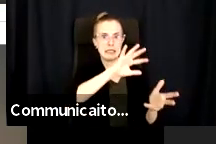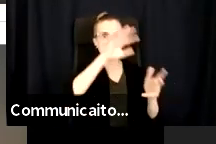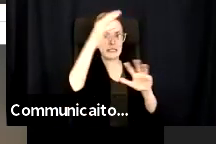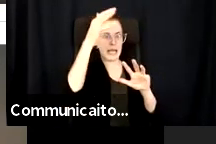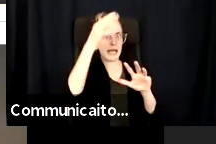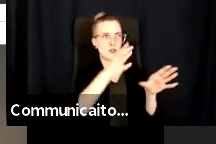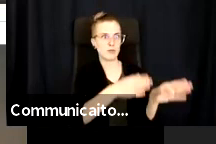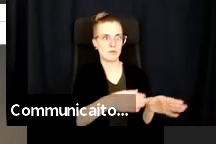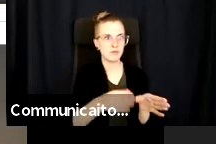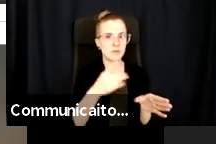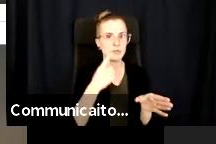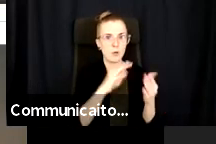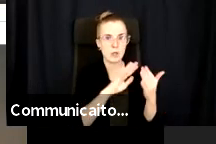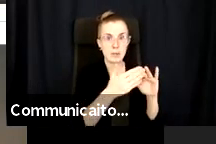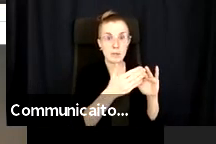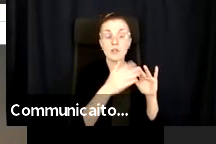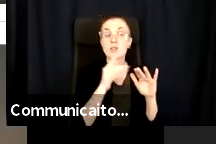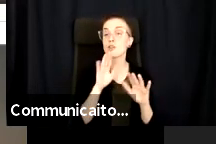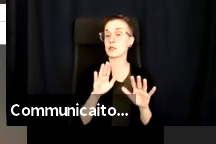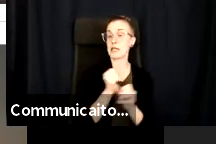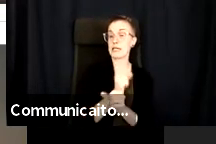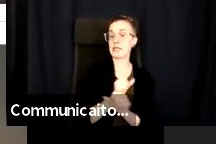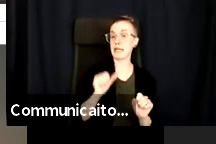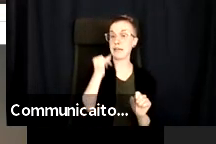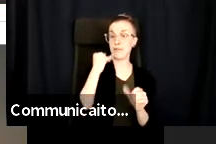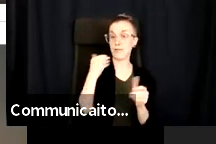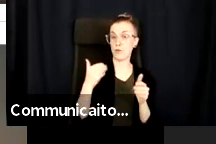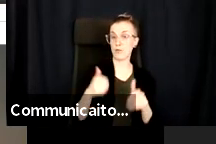So stay safe if you live along the coast.